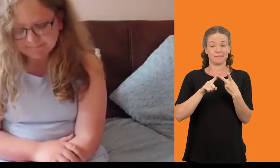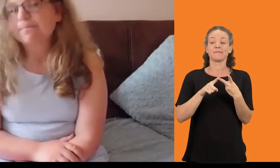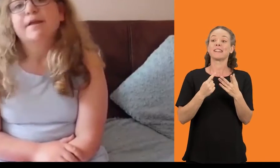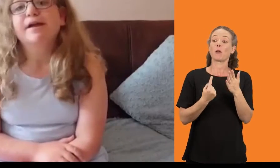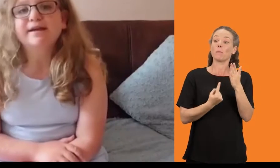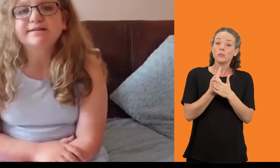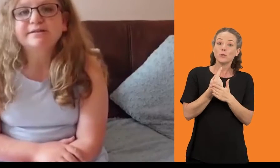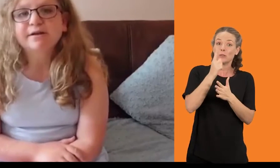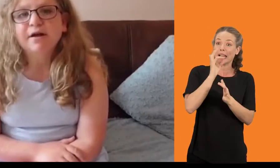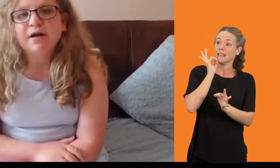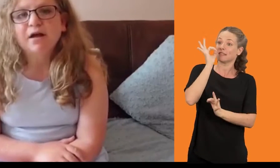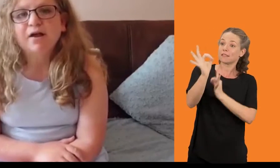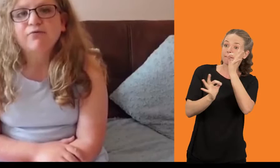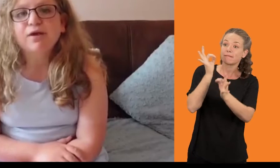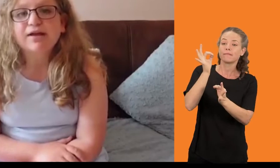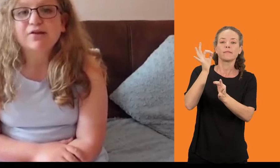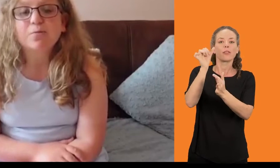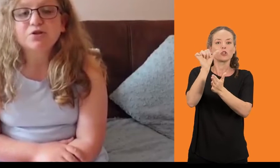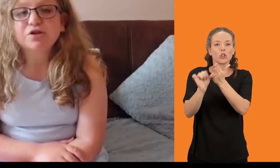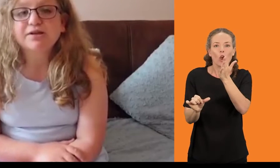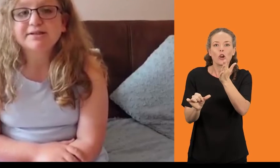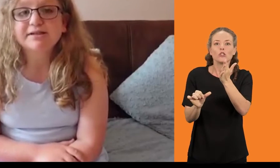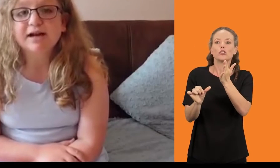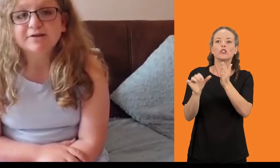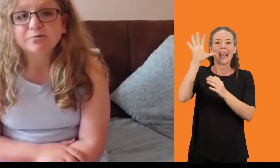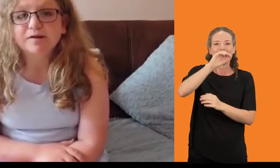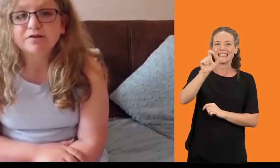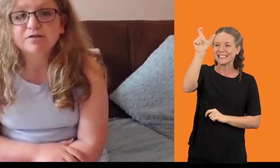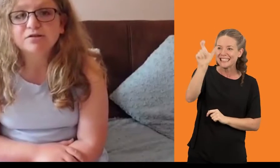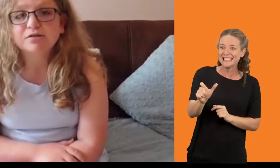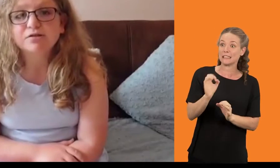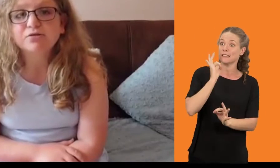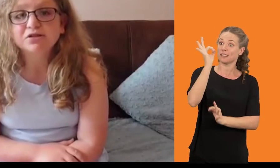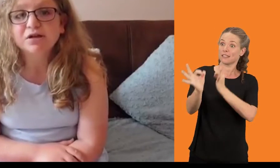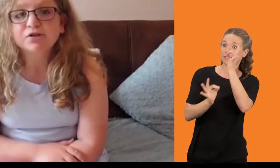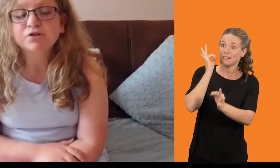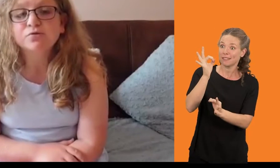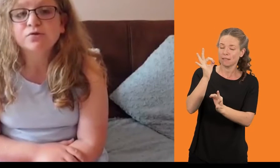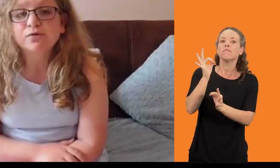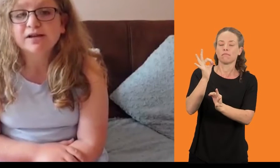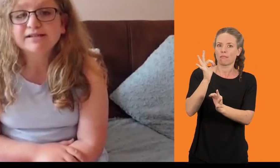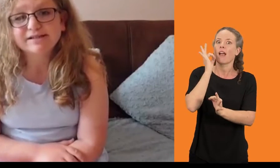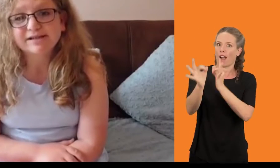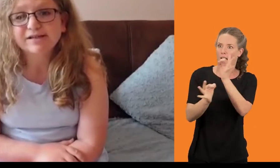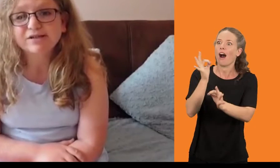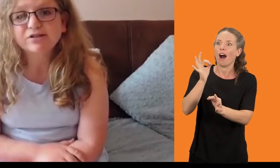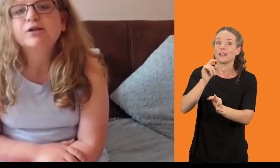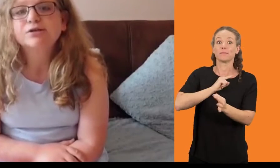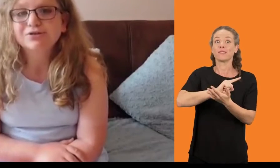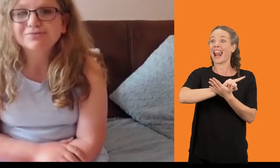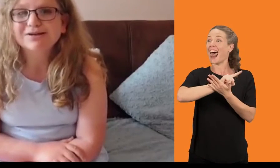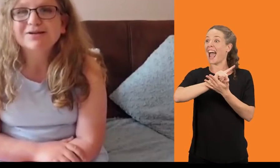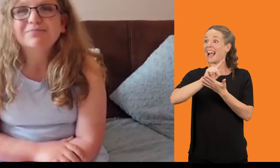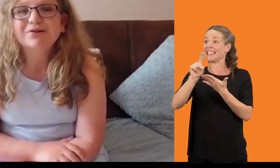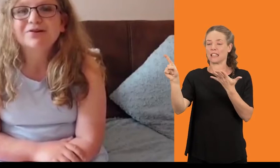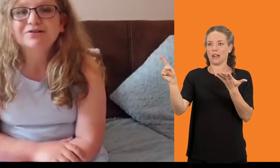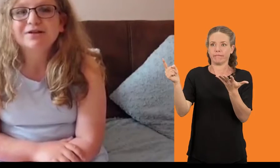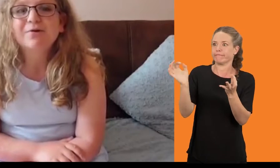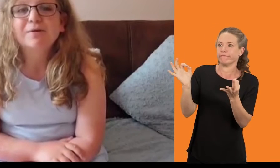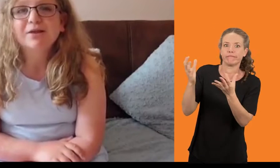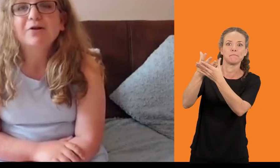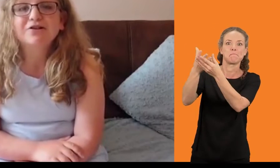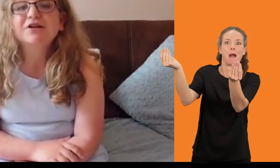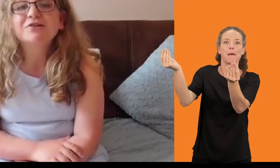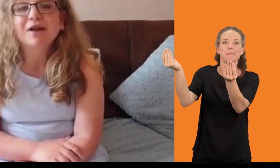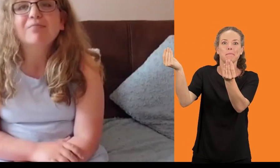is if you get the opportunity to ask questions to your surgeon or your anaesthetist do it because